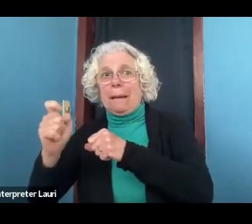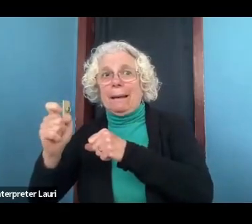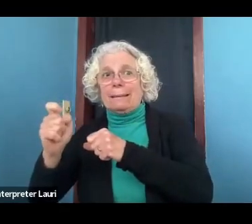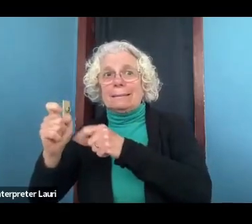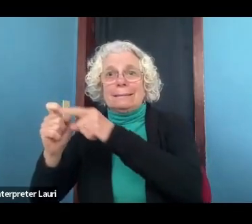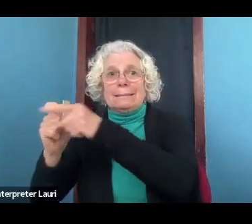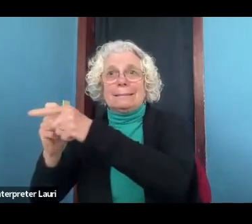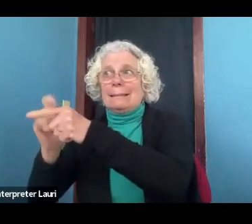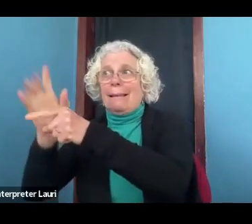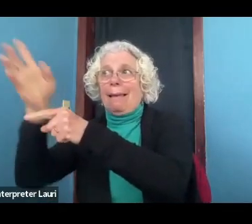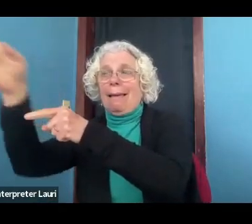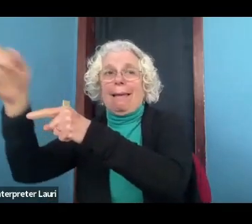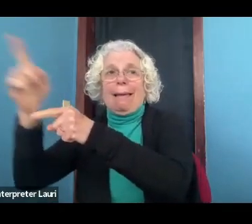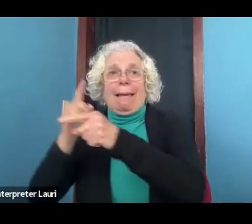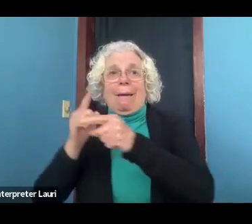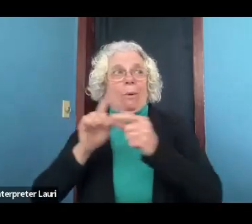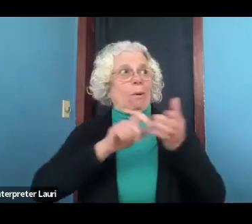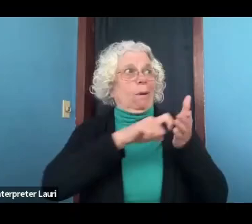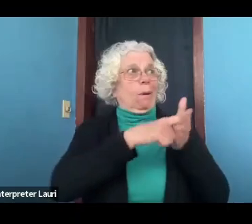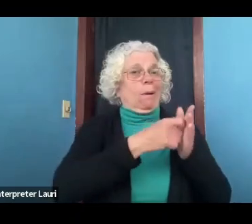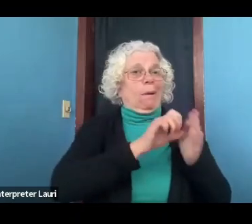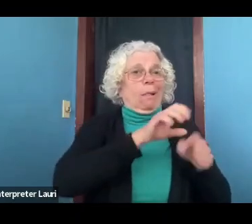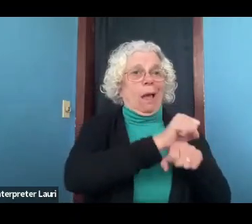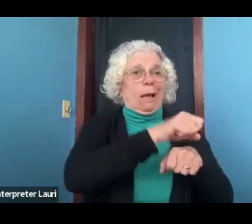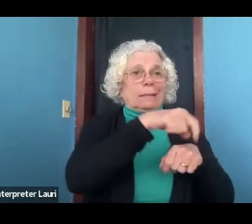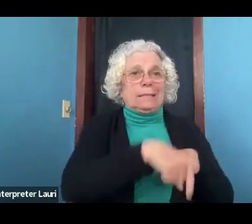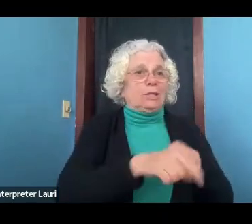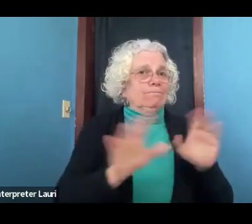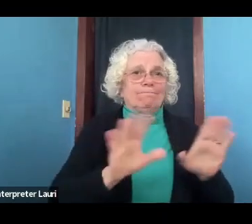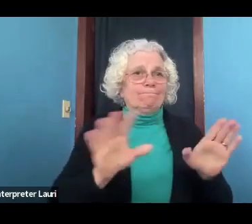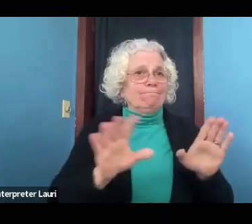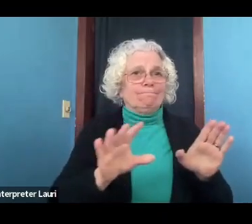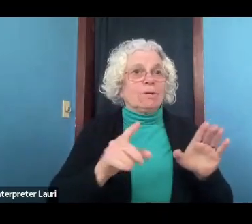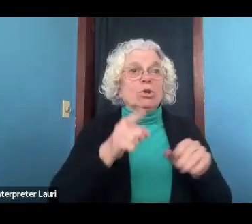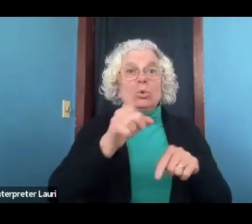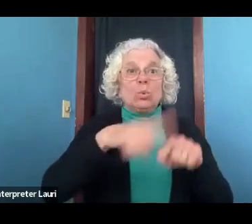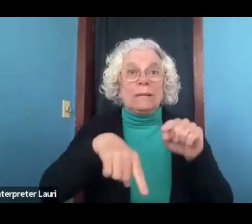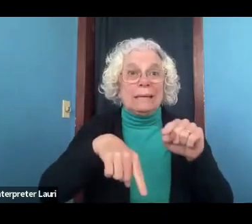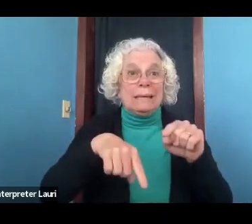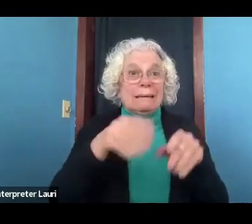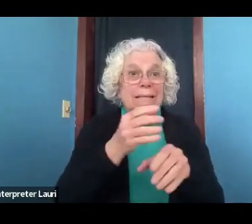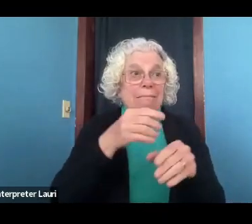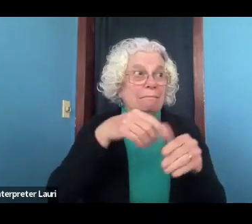have access to it. You want people to have access to it if you're not able to get at it.